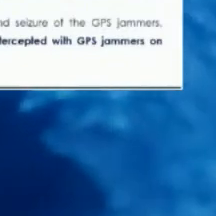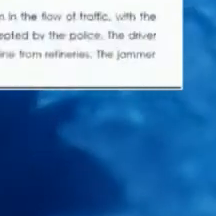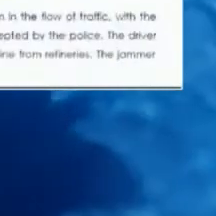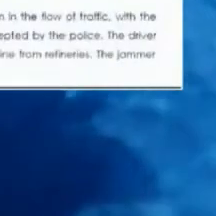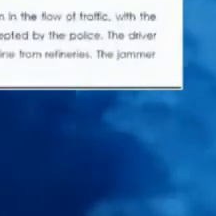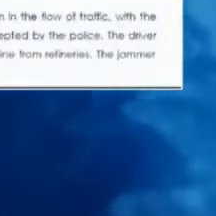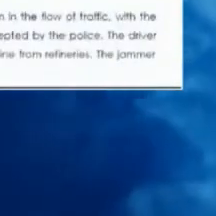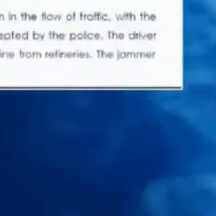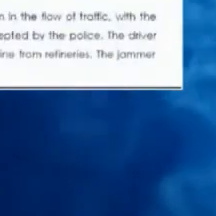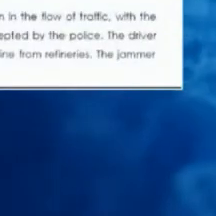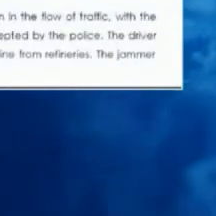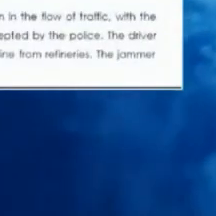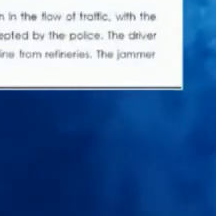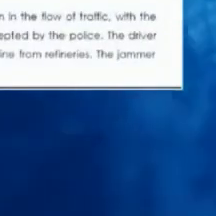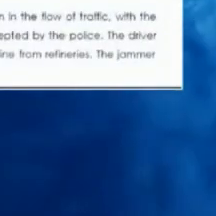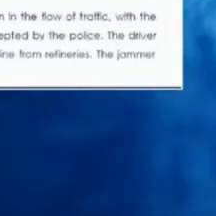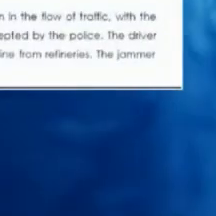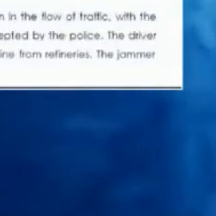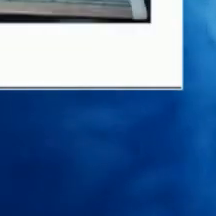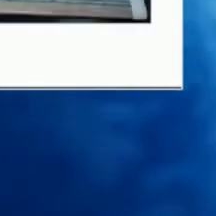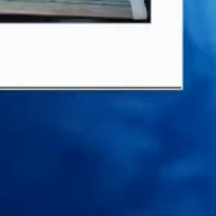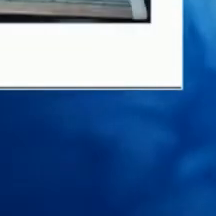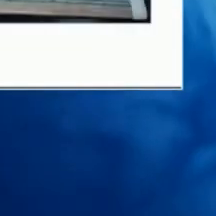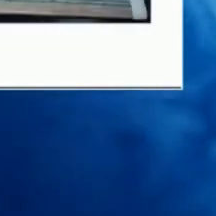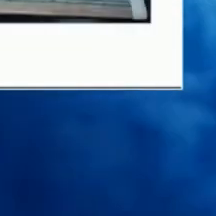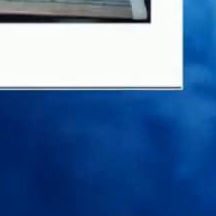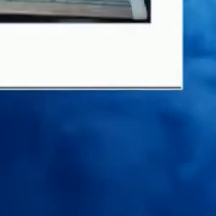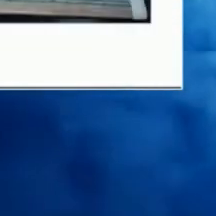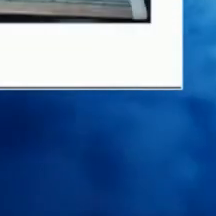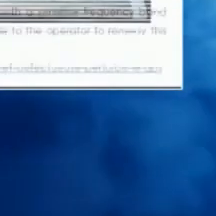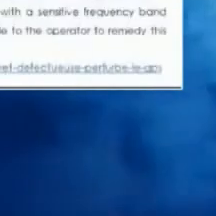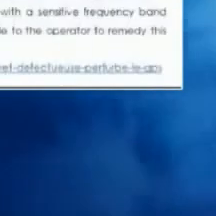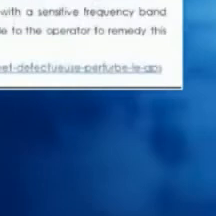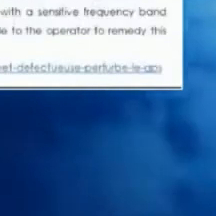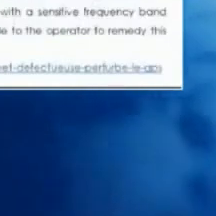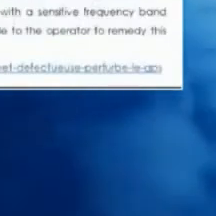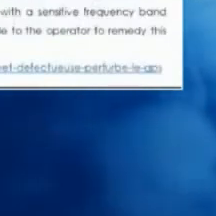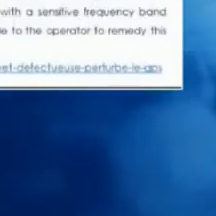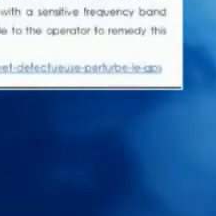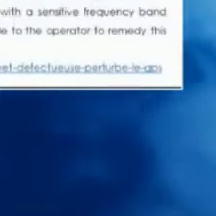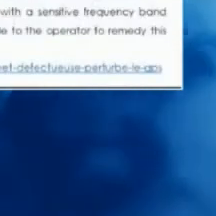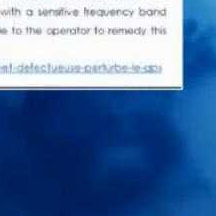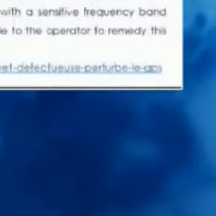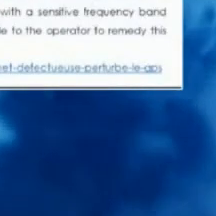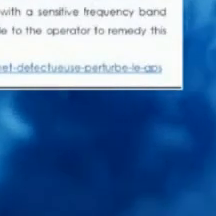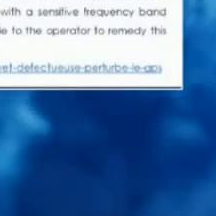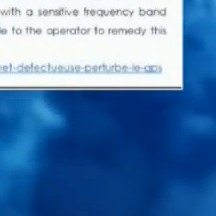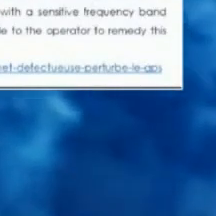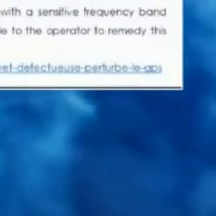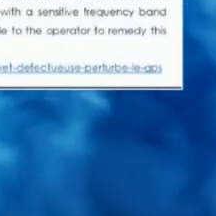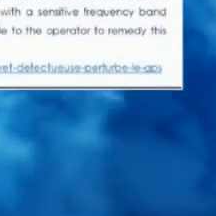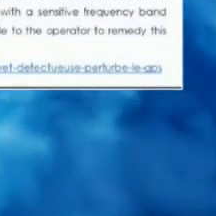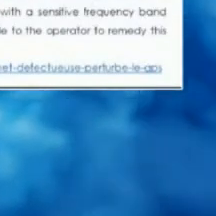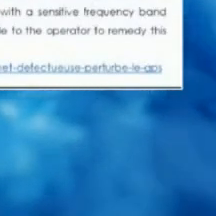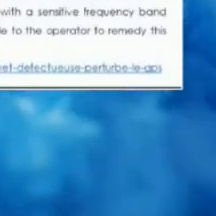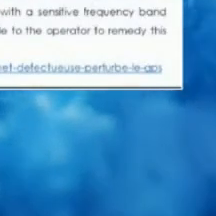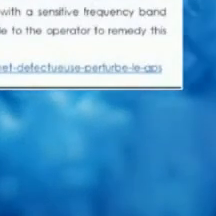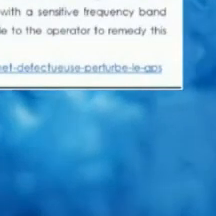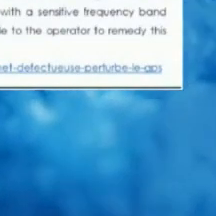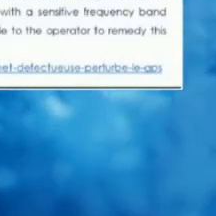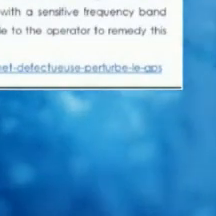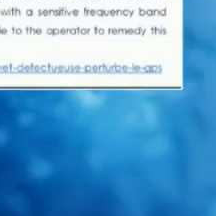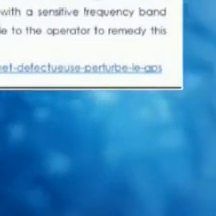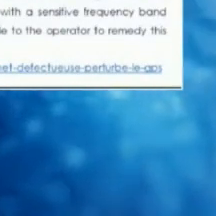in this case it was in fact a very high-tech company who was having a problem with the GNSS interference. In this case it